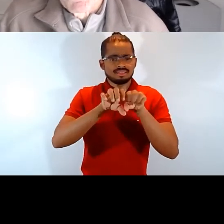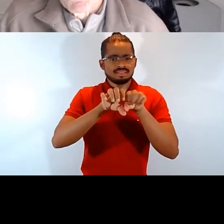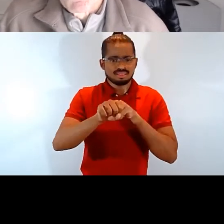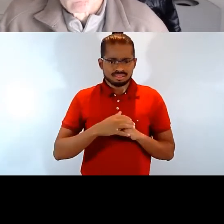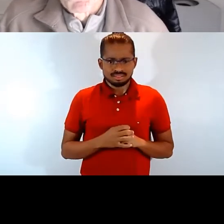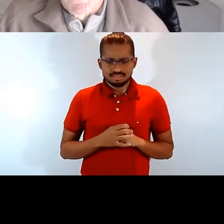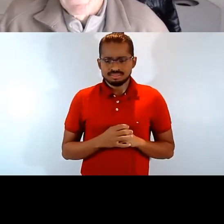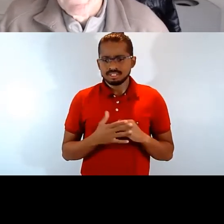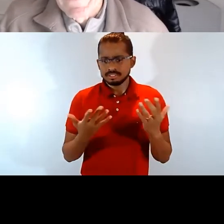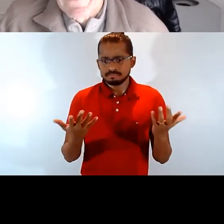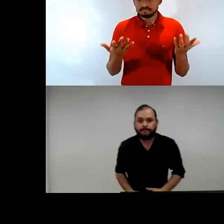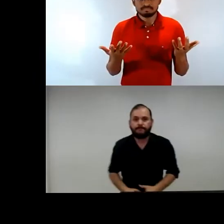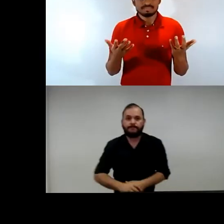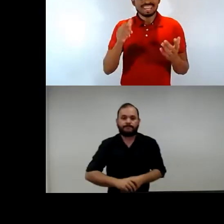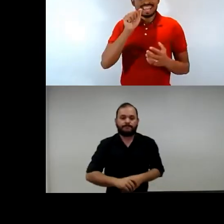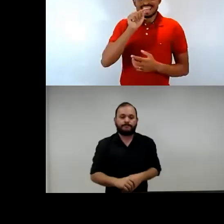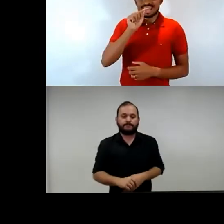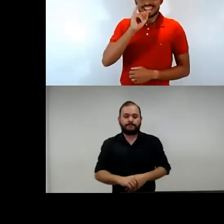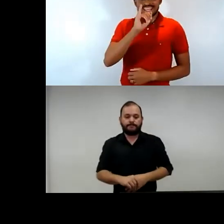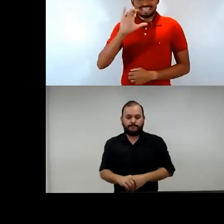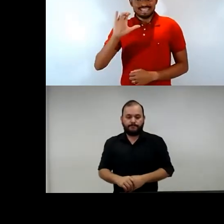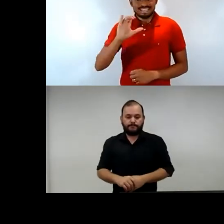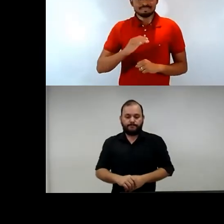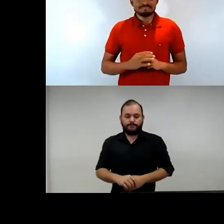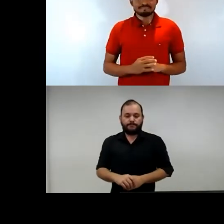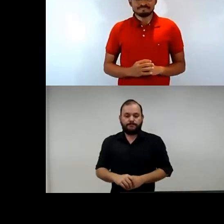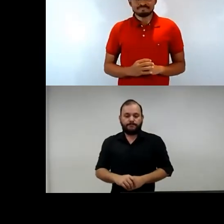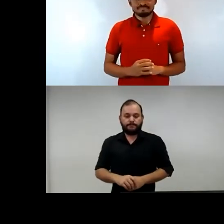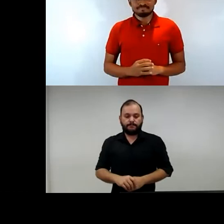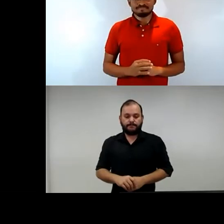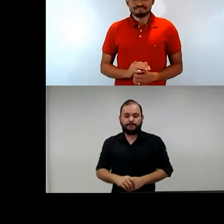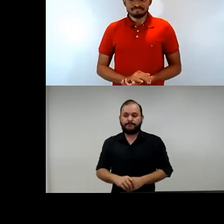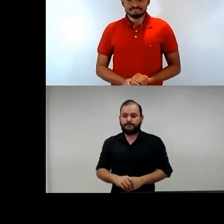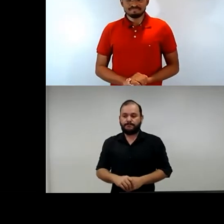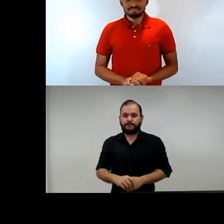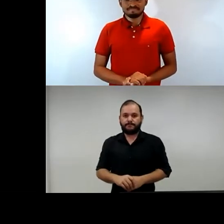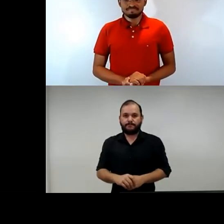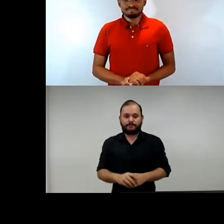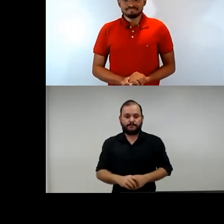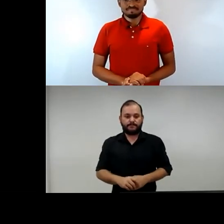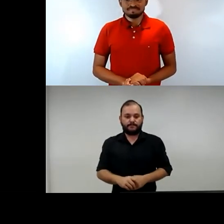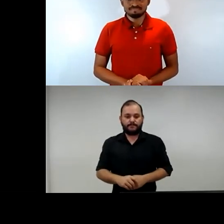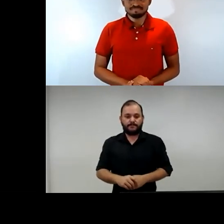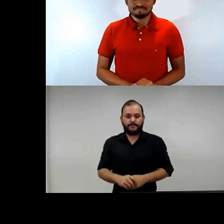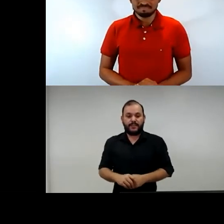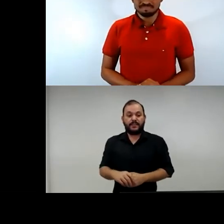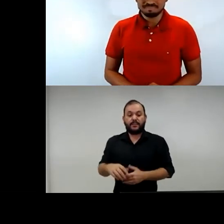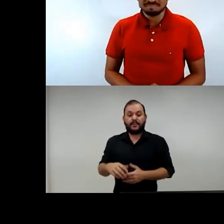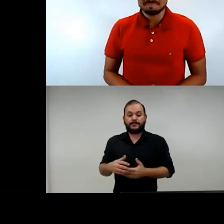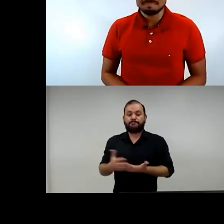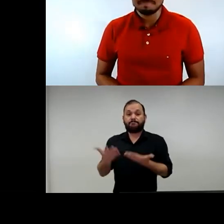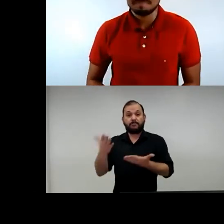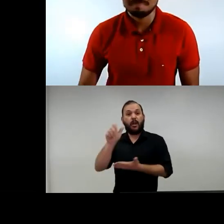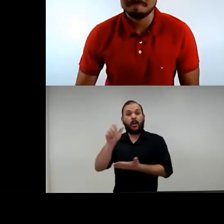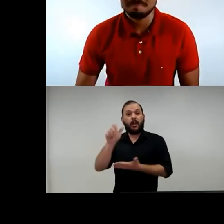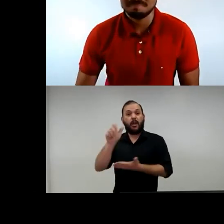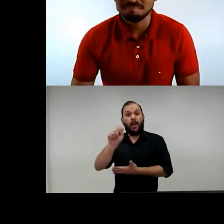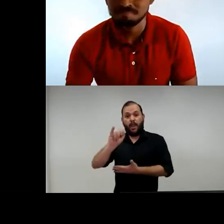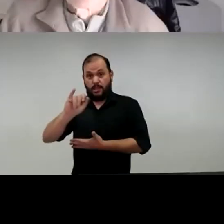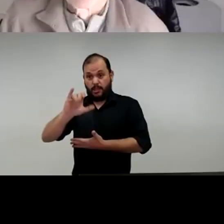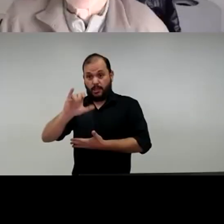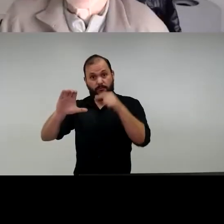According to IEC and to IEC-affiliated conference interpreting